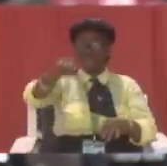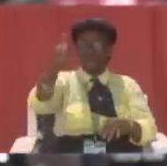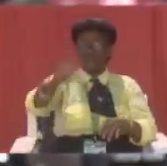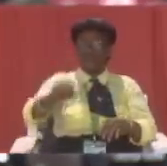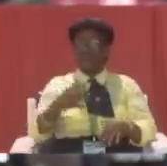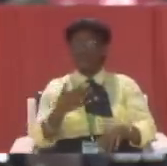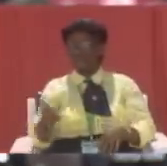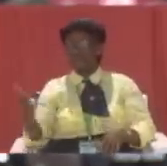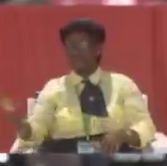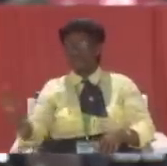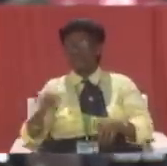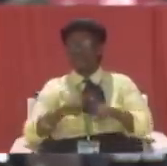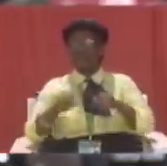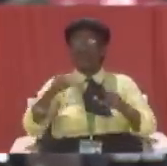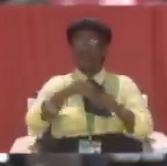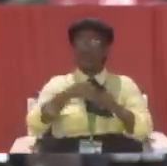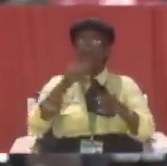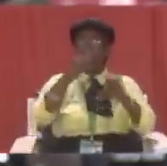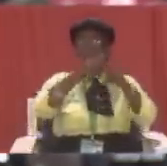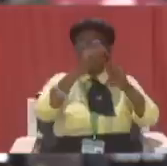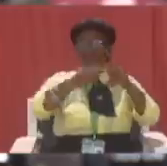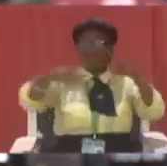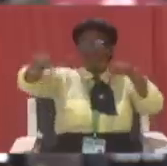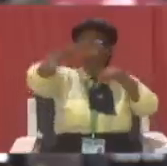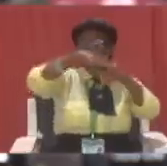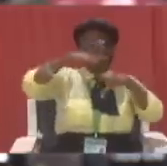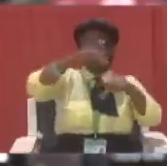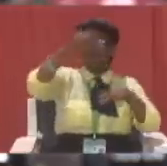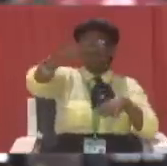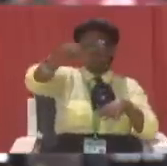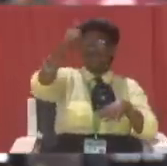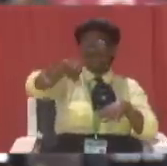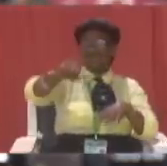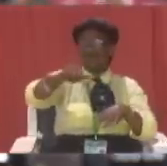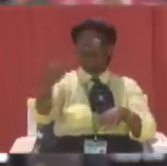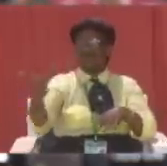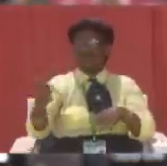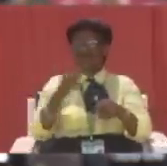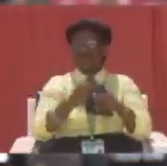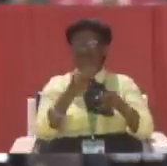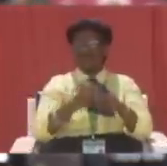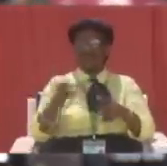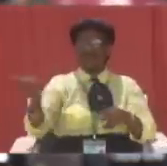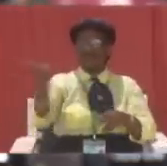But in the name that's above every other name, you will shock them.